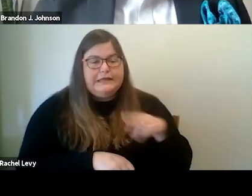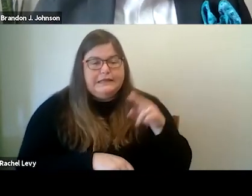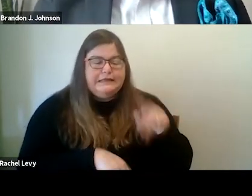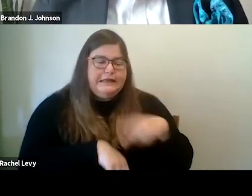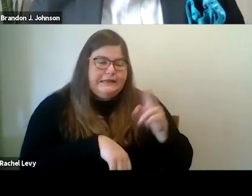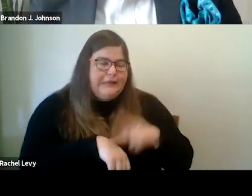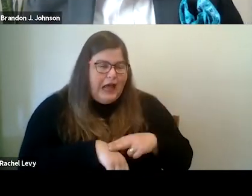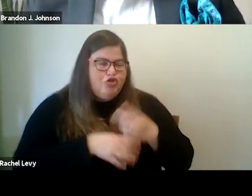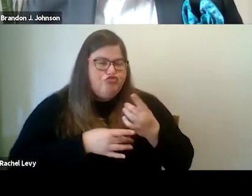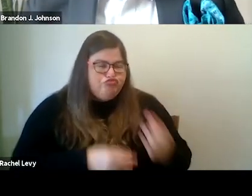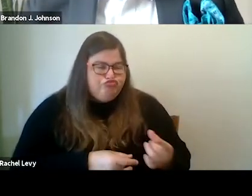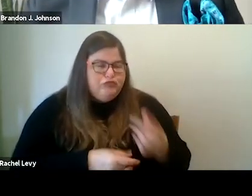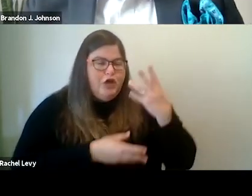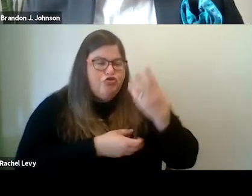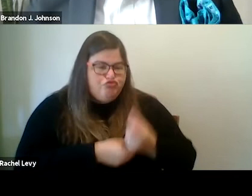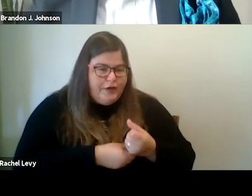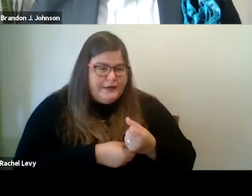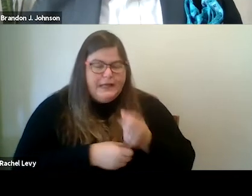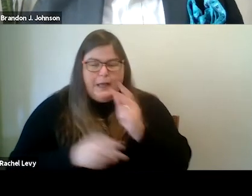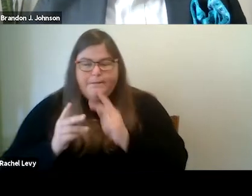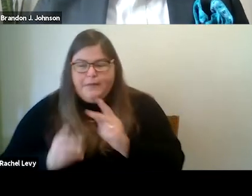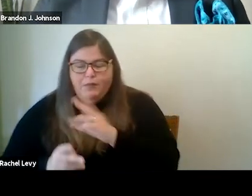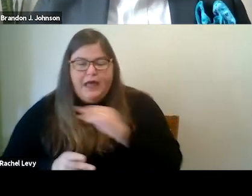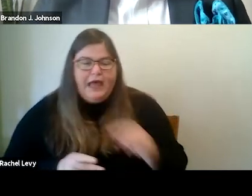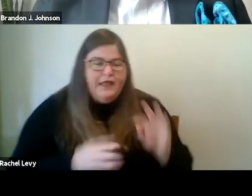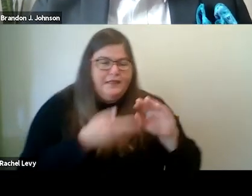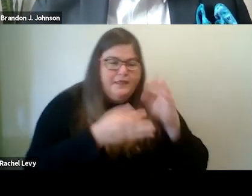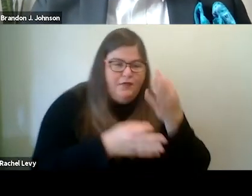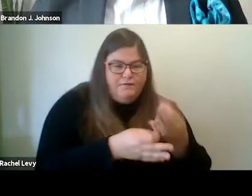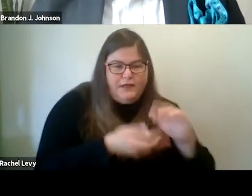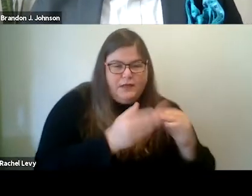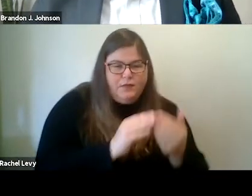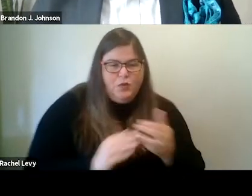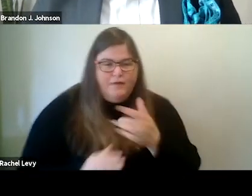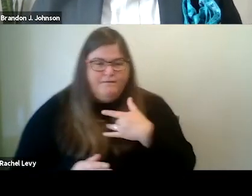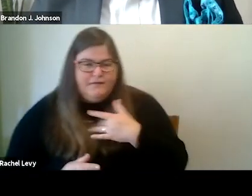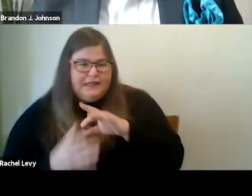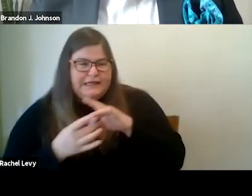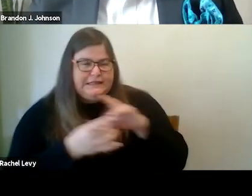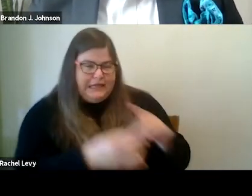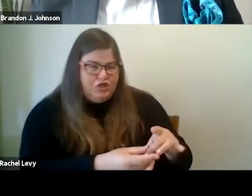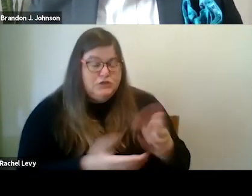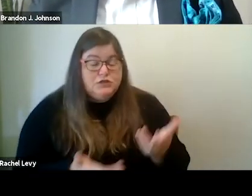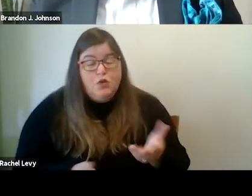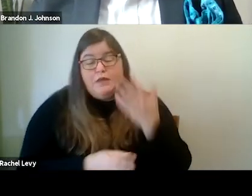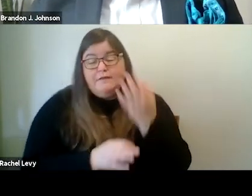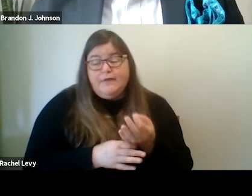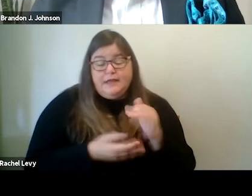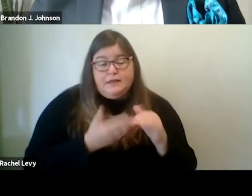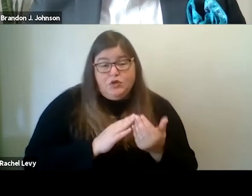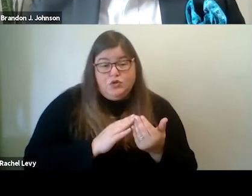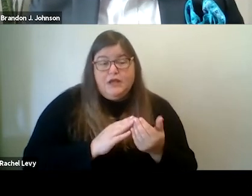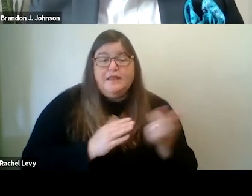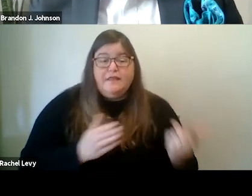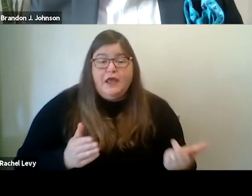between individuals in their faith communities. There is a sense of connection. And so as we have faith communities engaging in